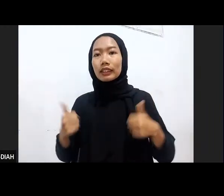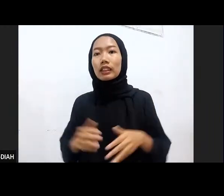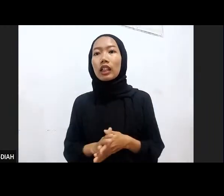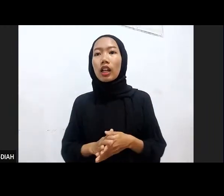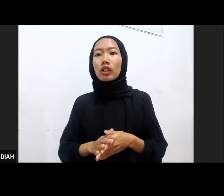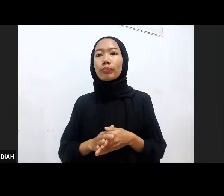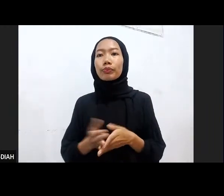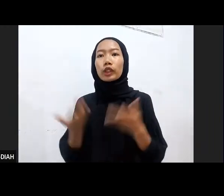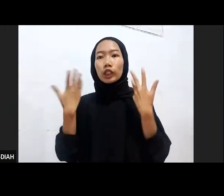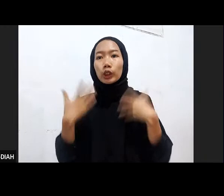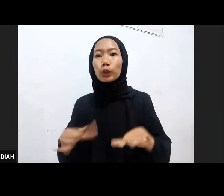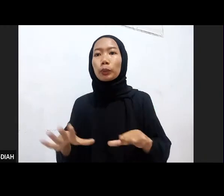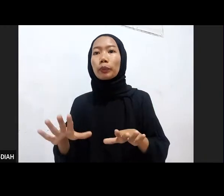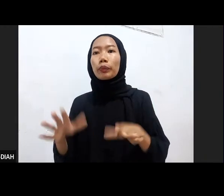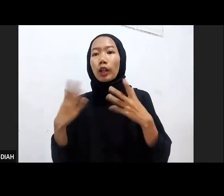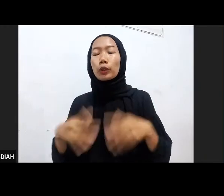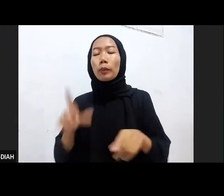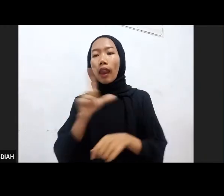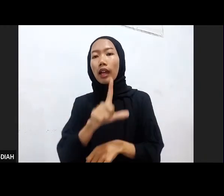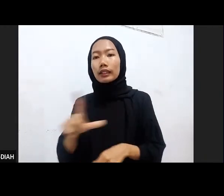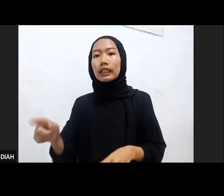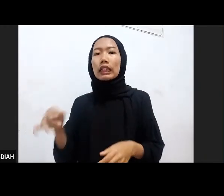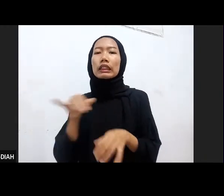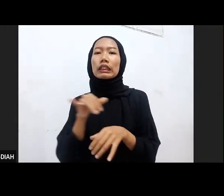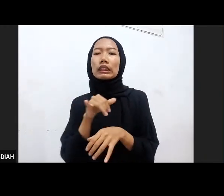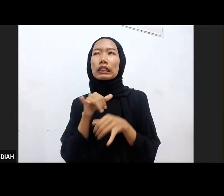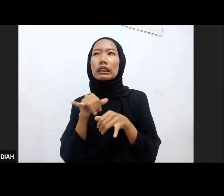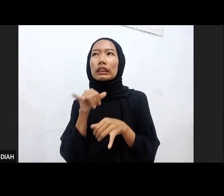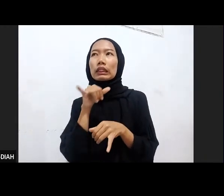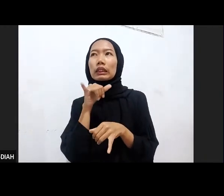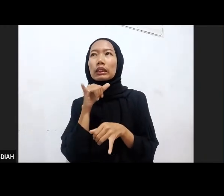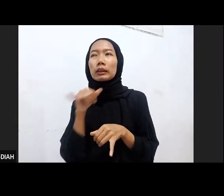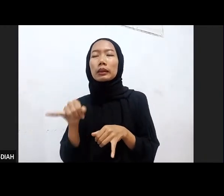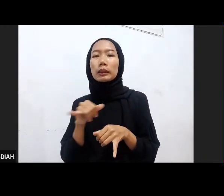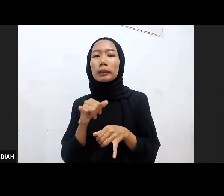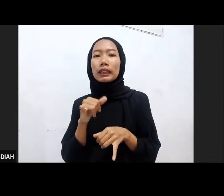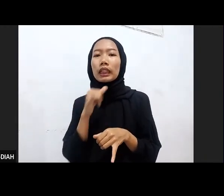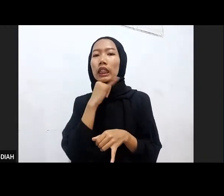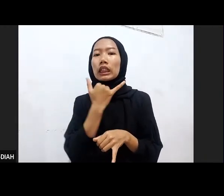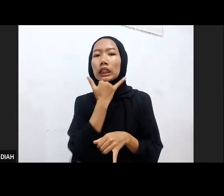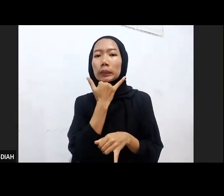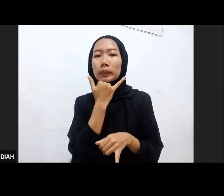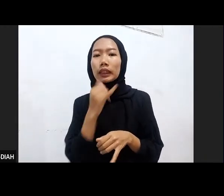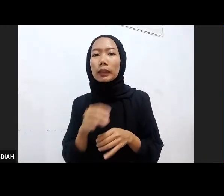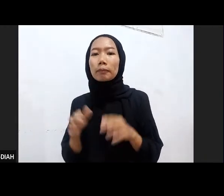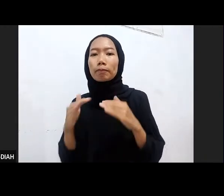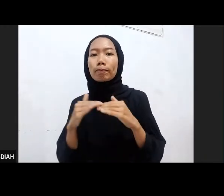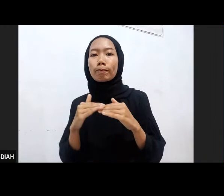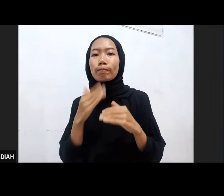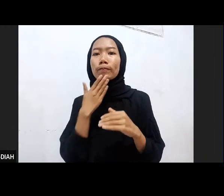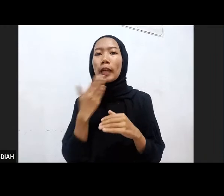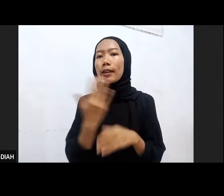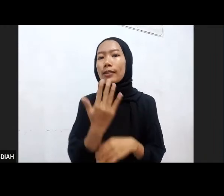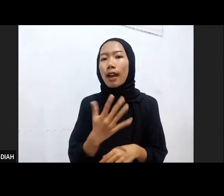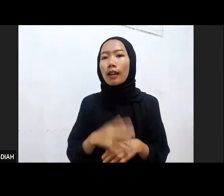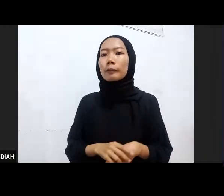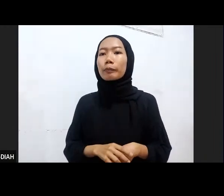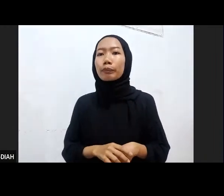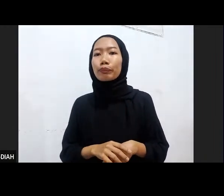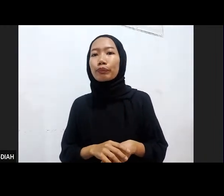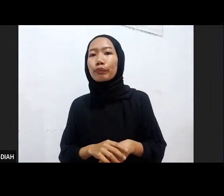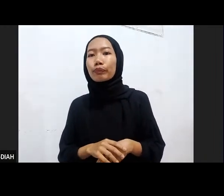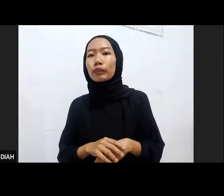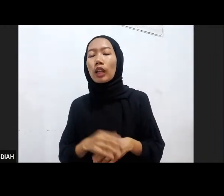NDIS in Australia, we also have to set very high expectations and keep having a